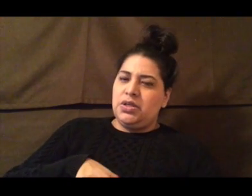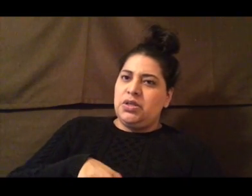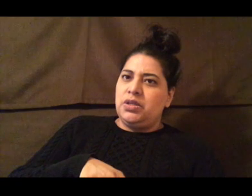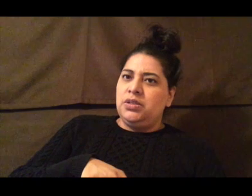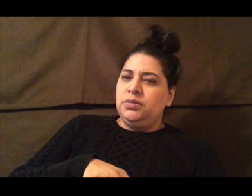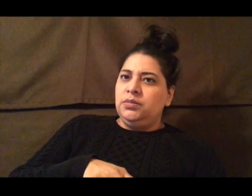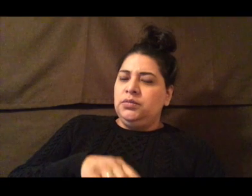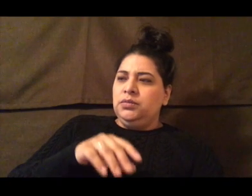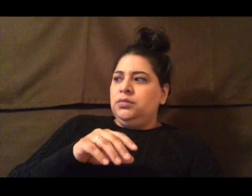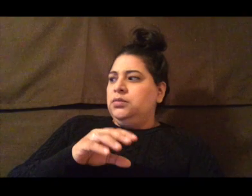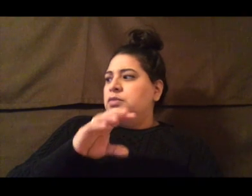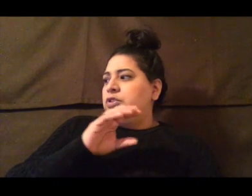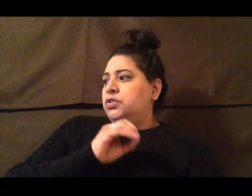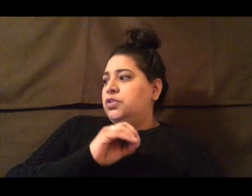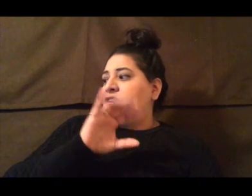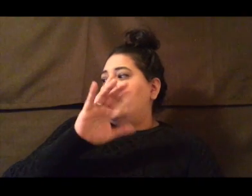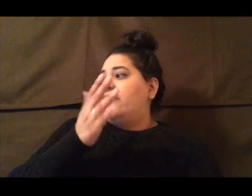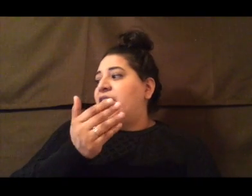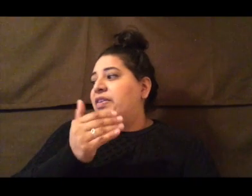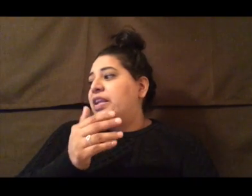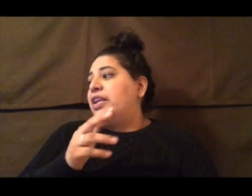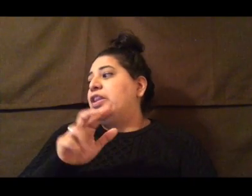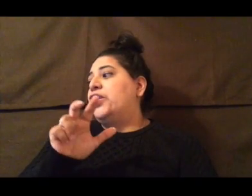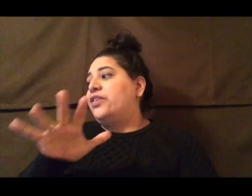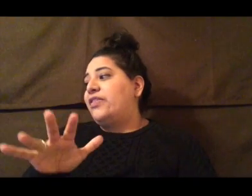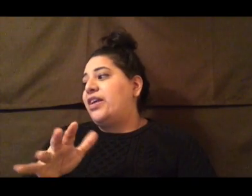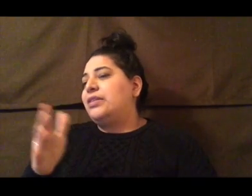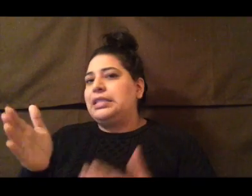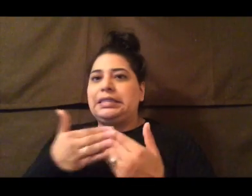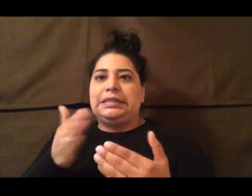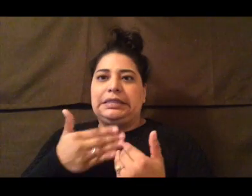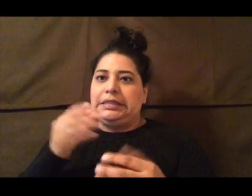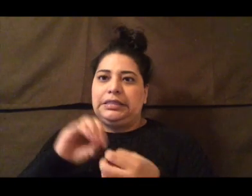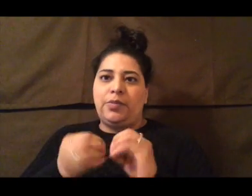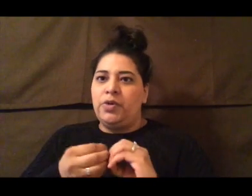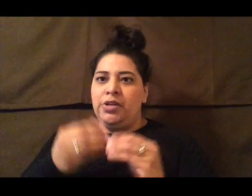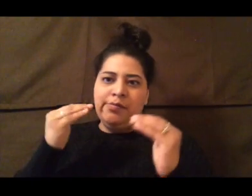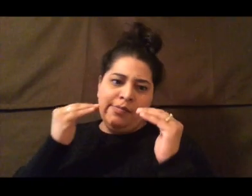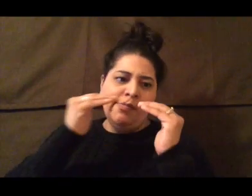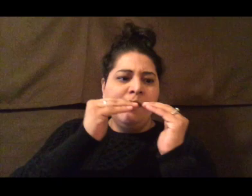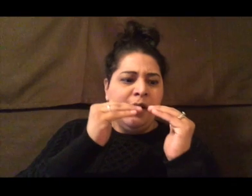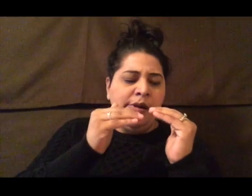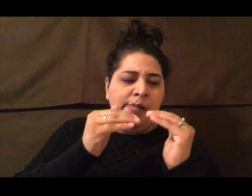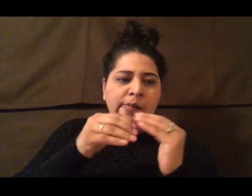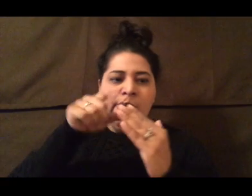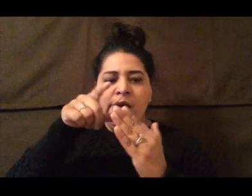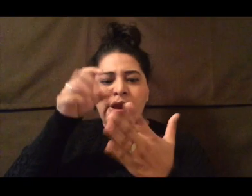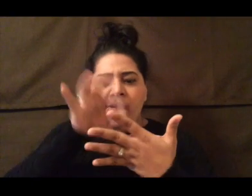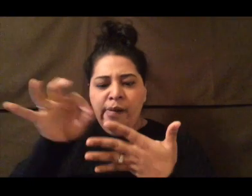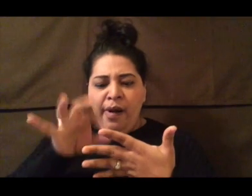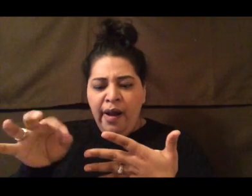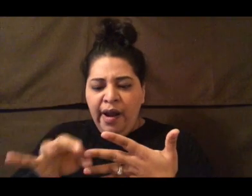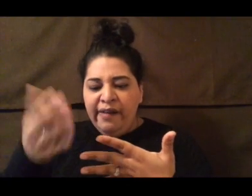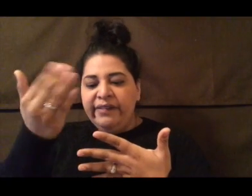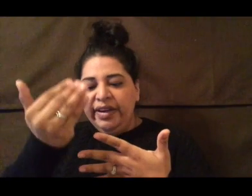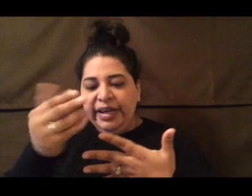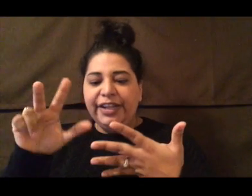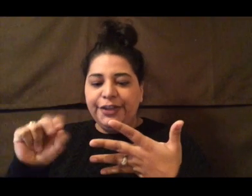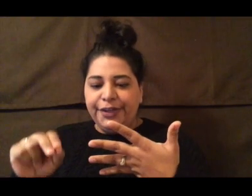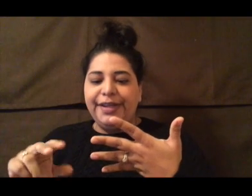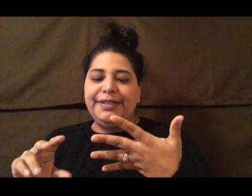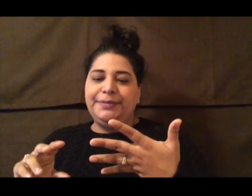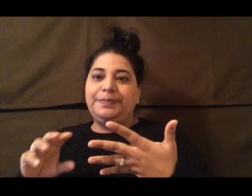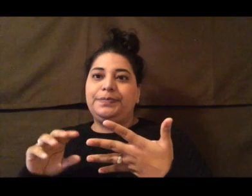0, 15, 30, and 45 are all pretty friendly numbers to get to, and you're counting by 15s when you count those